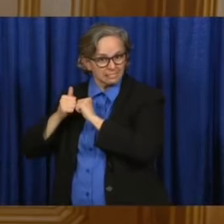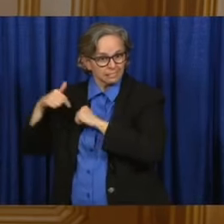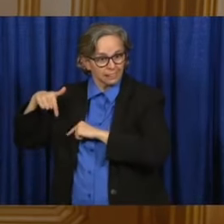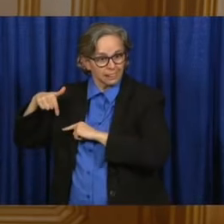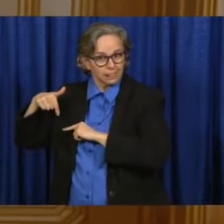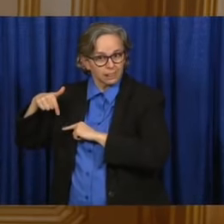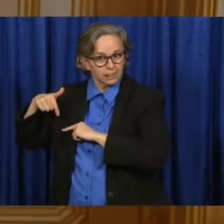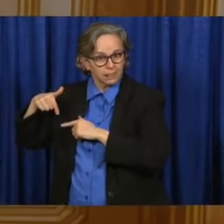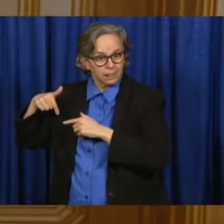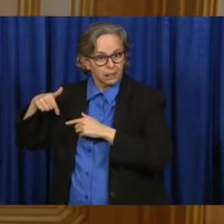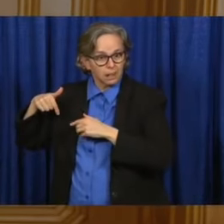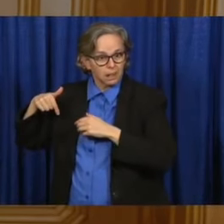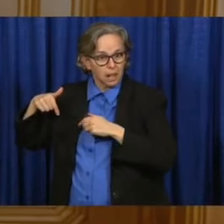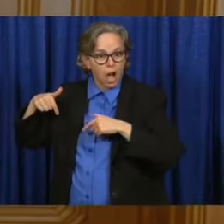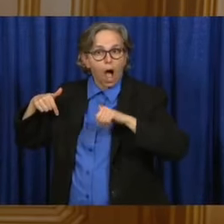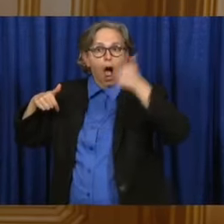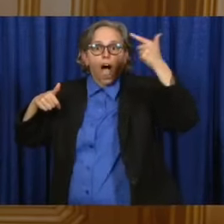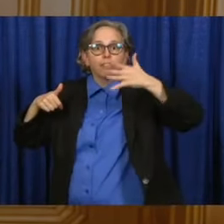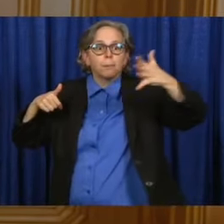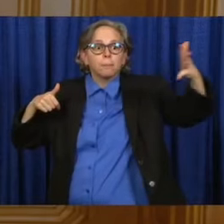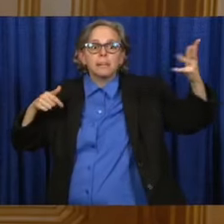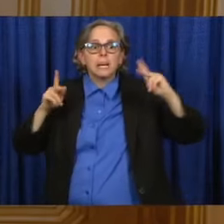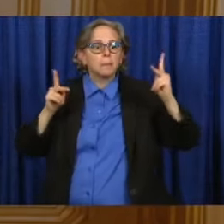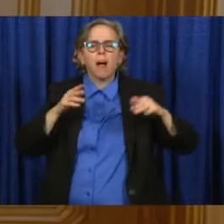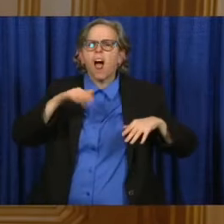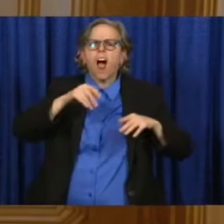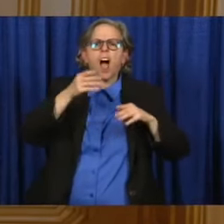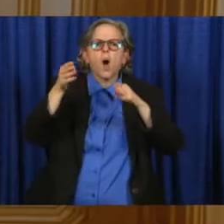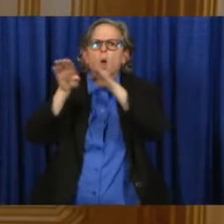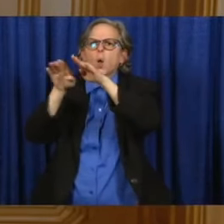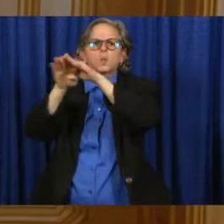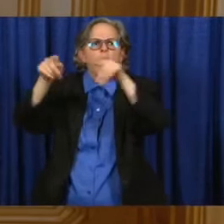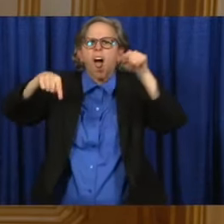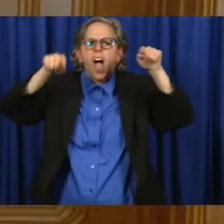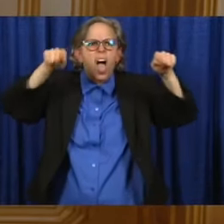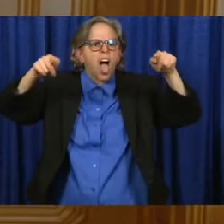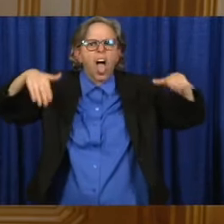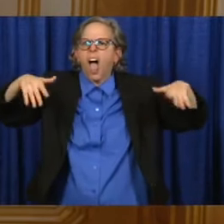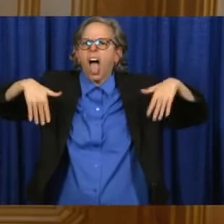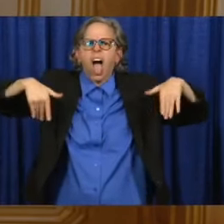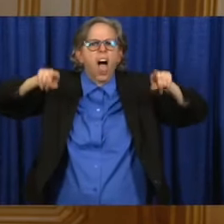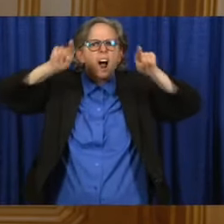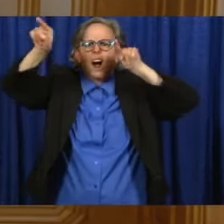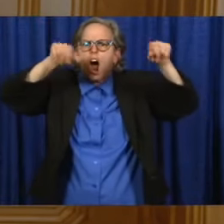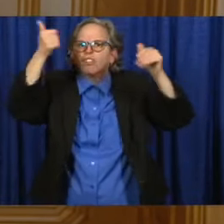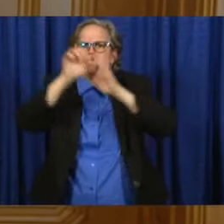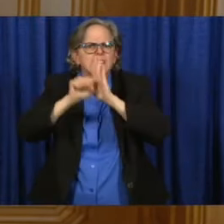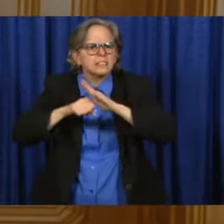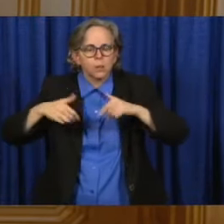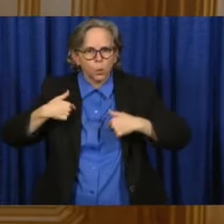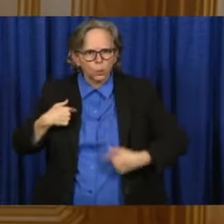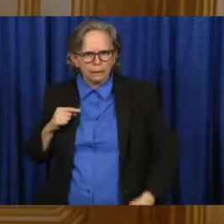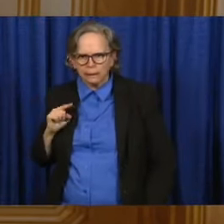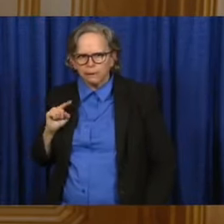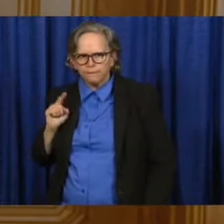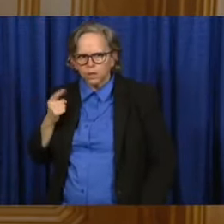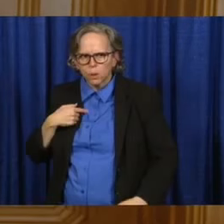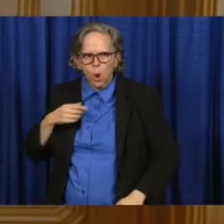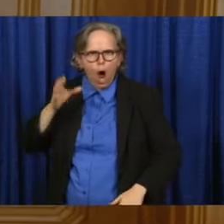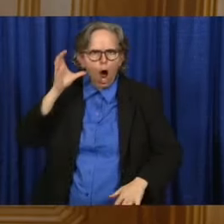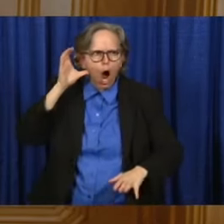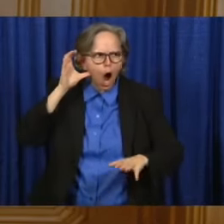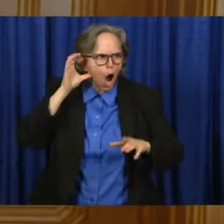across this country, very few people really, I think, were closing anything. But again, we relied on the